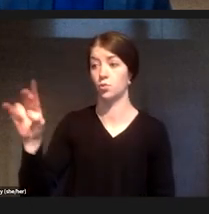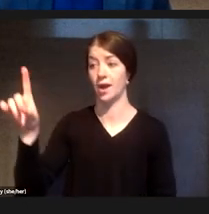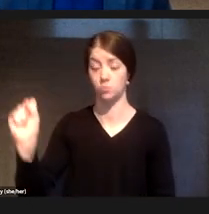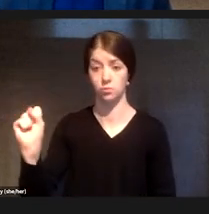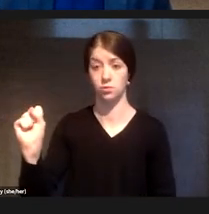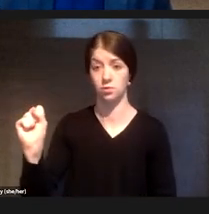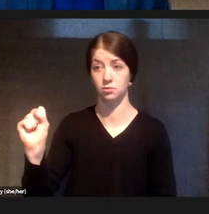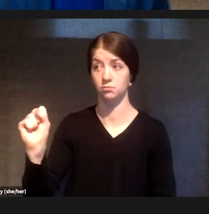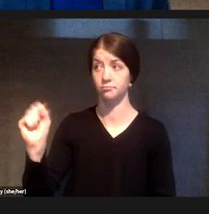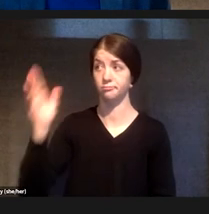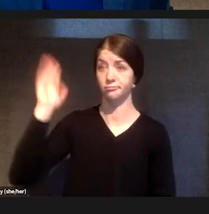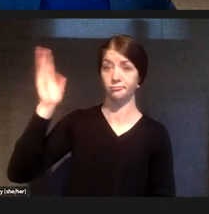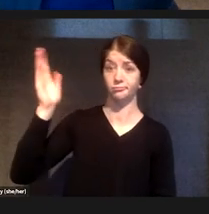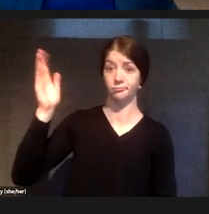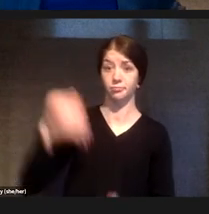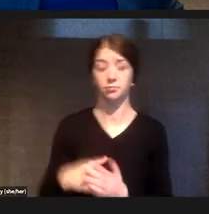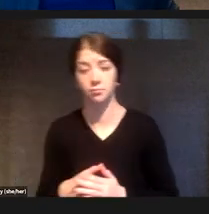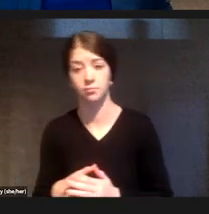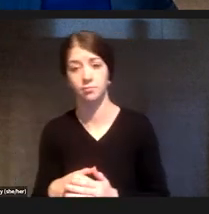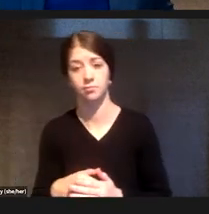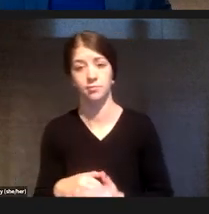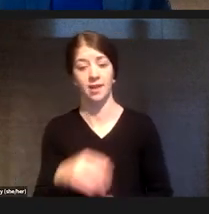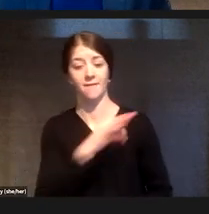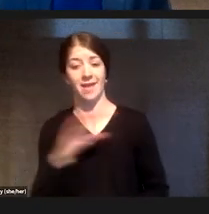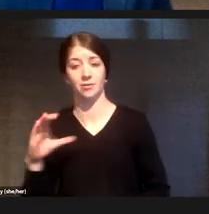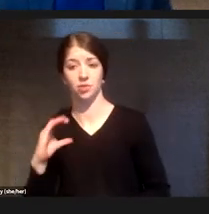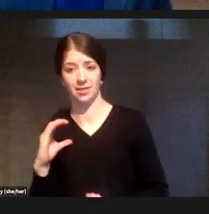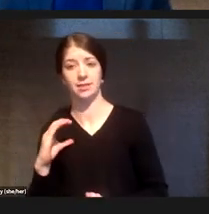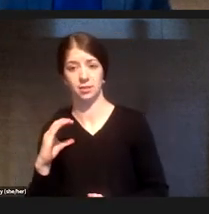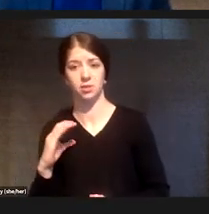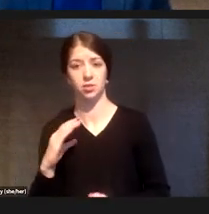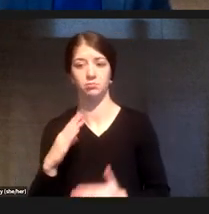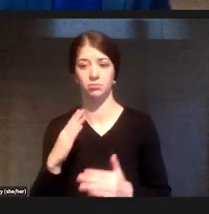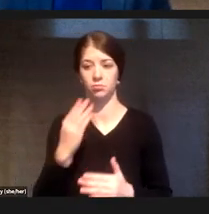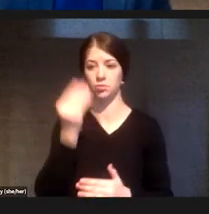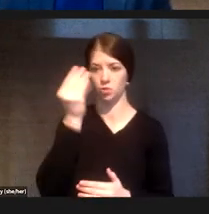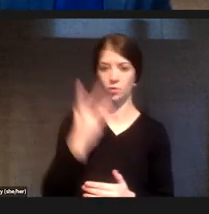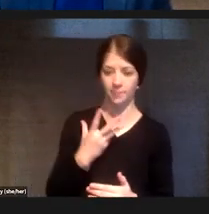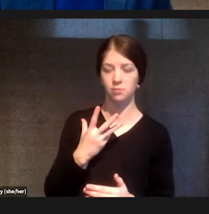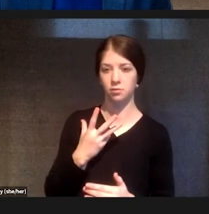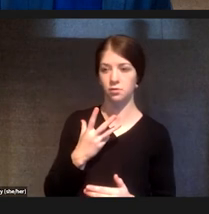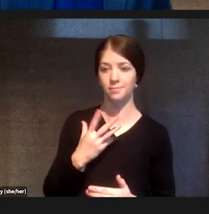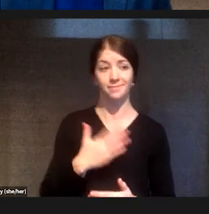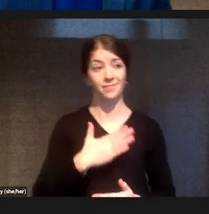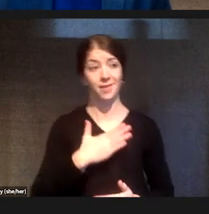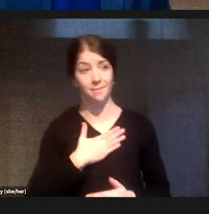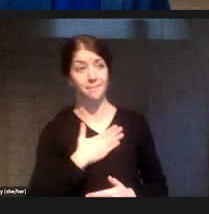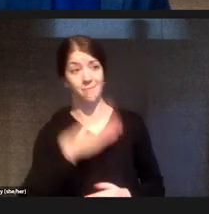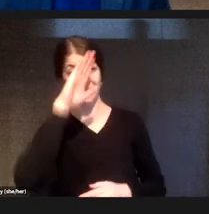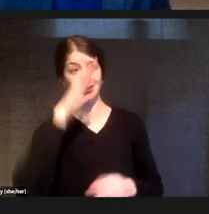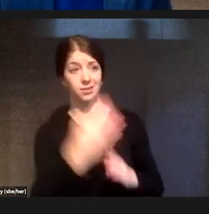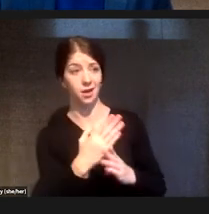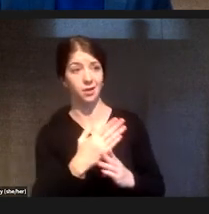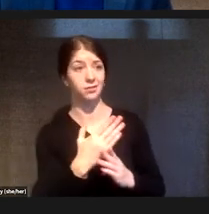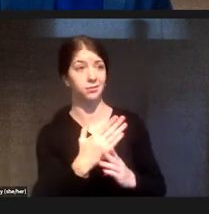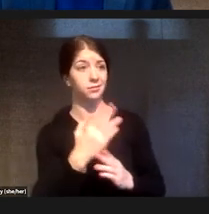said to me, you know, this is a story that I want to share about something that I think is similar. His son was colorblind and was in kindergarten or first grade,